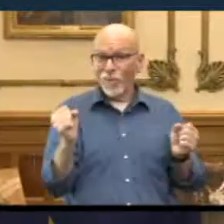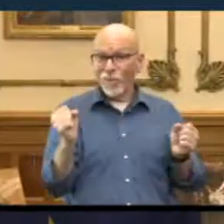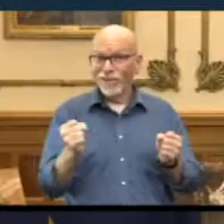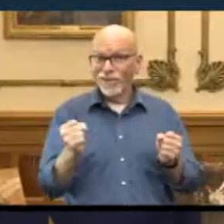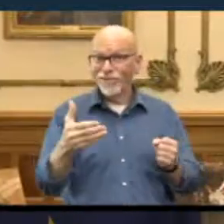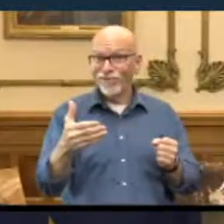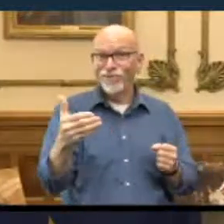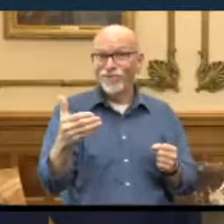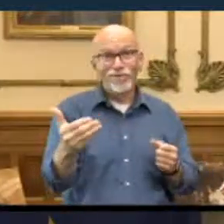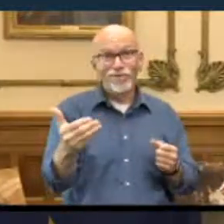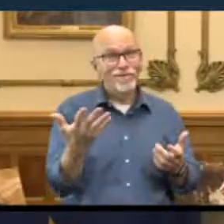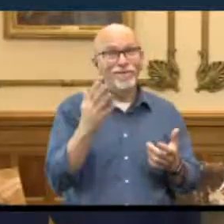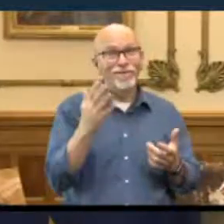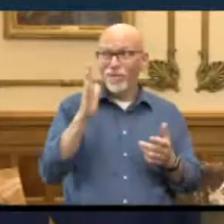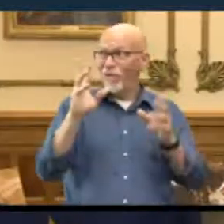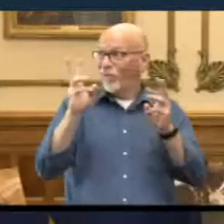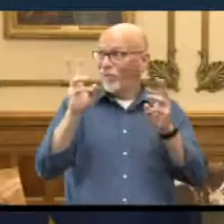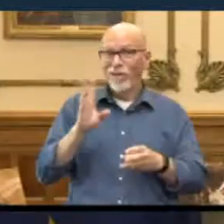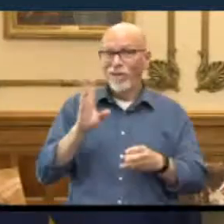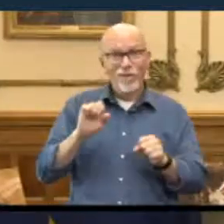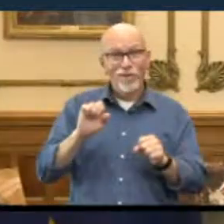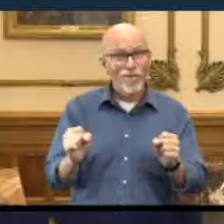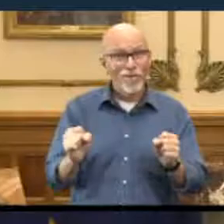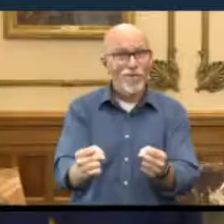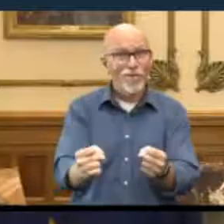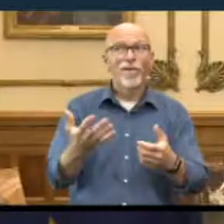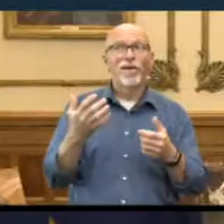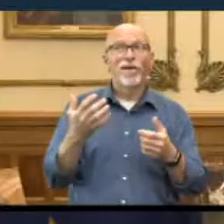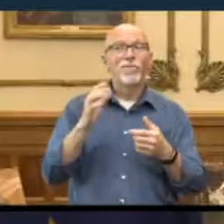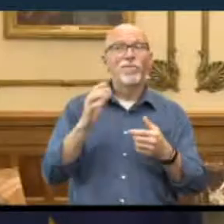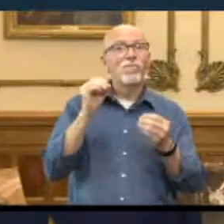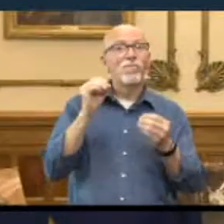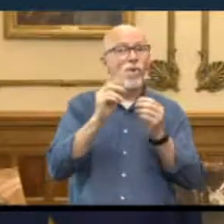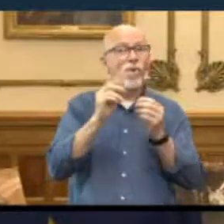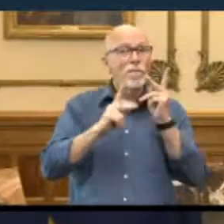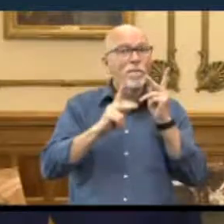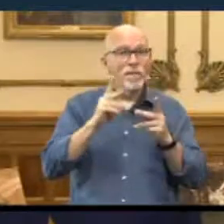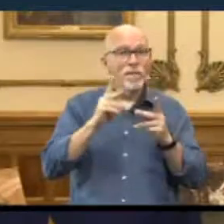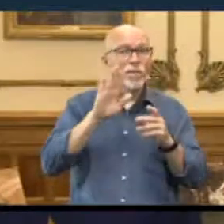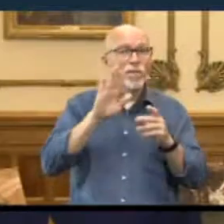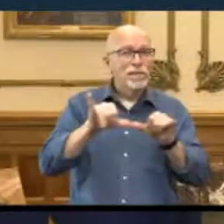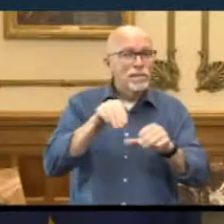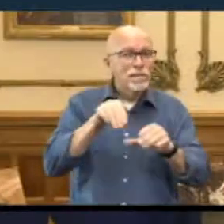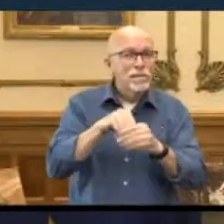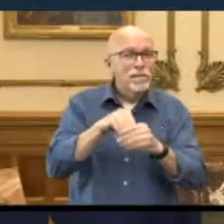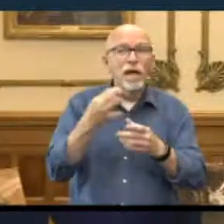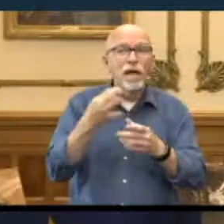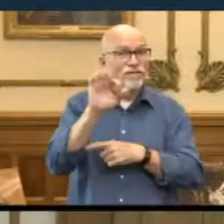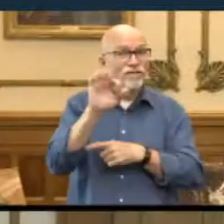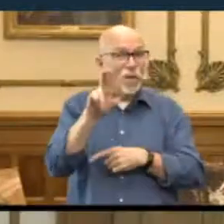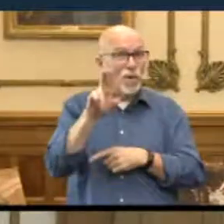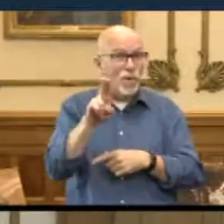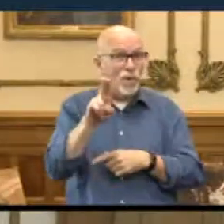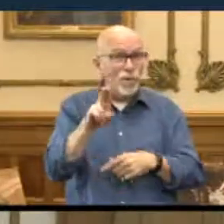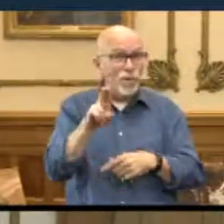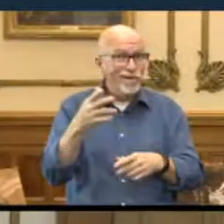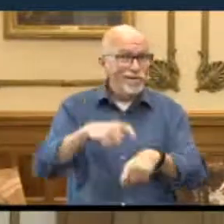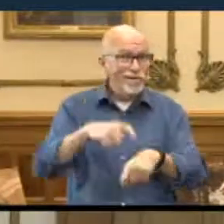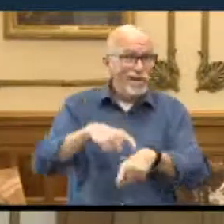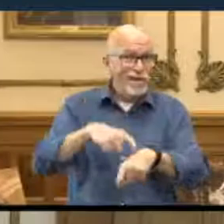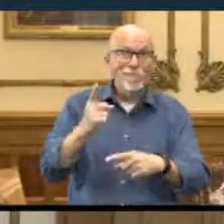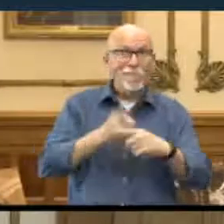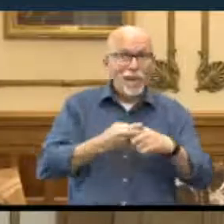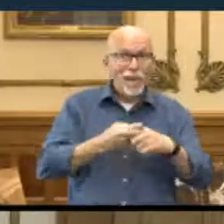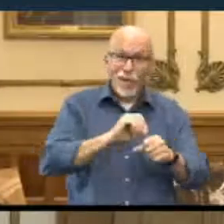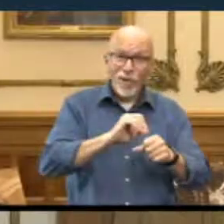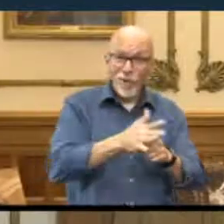including getting colder outside, more people going inside, the flu plus COVID,